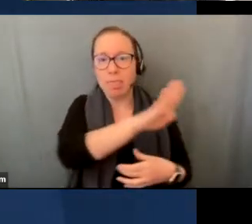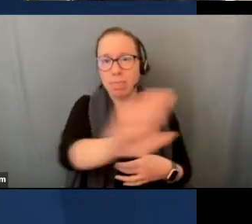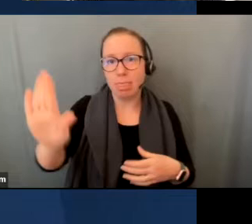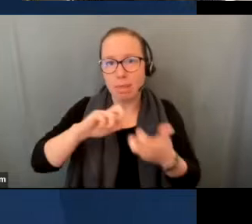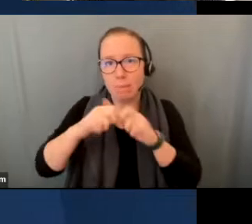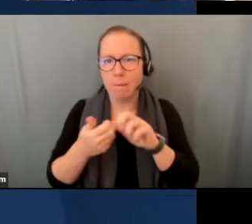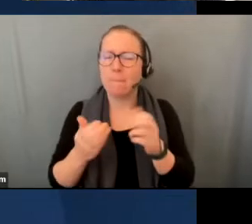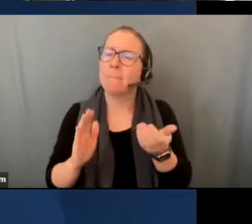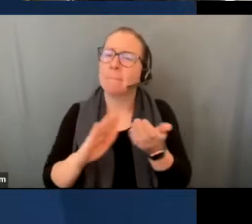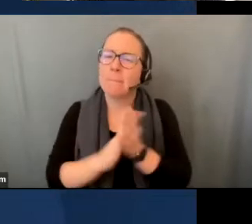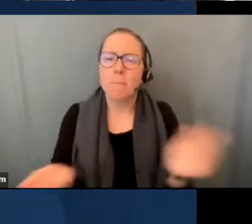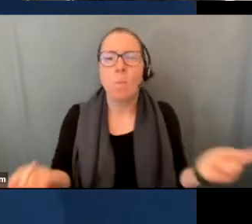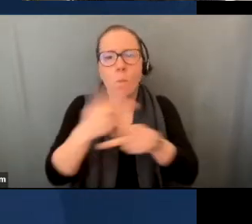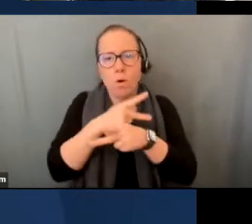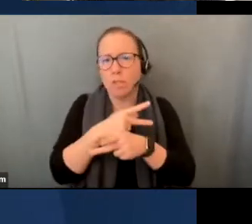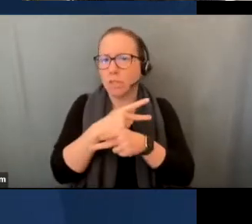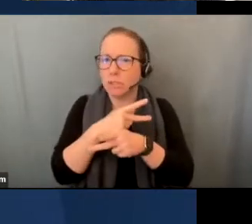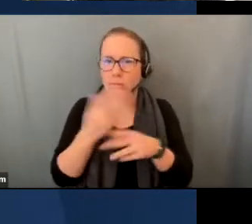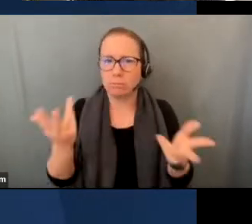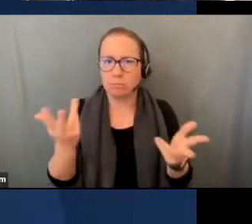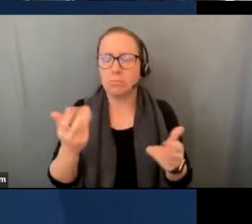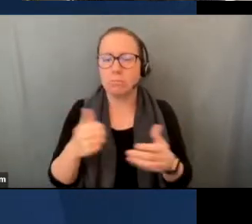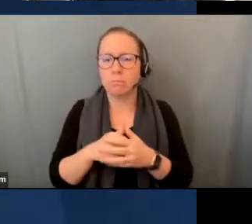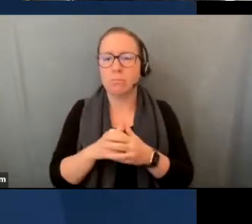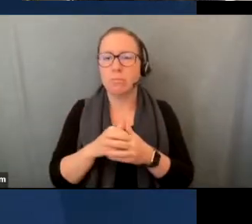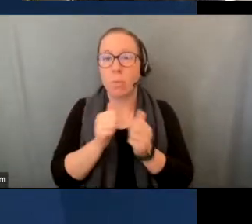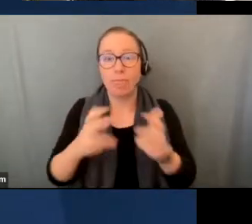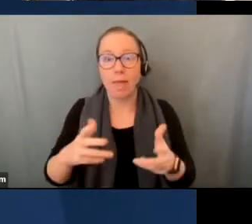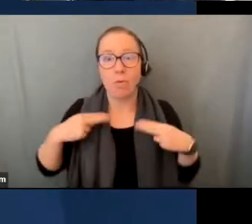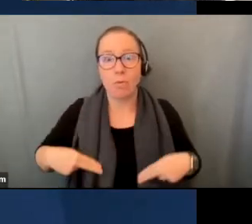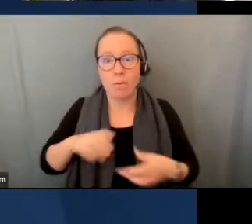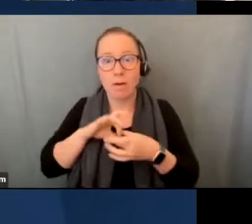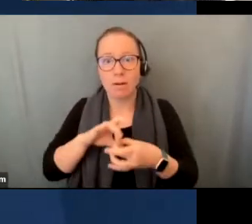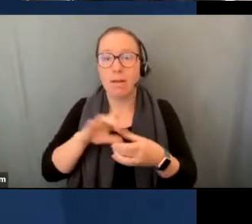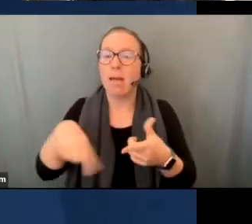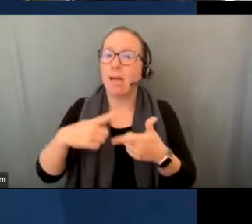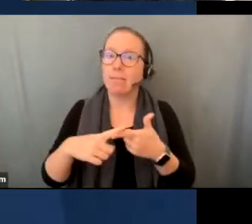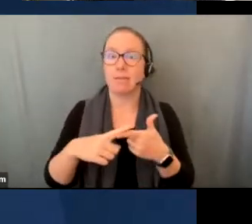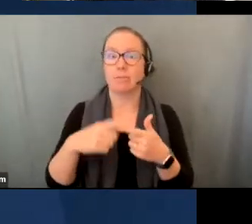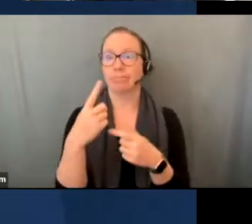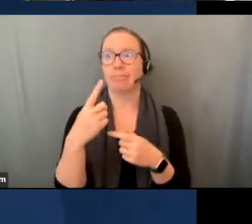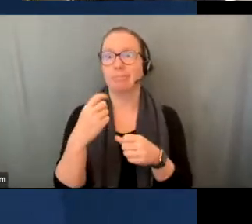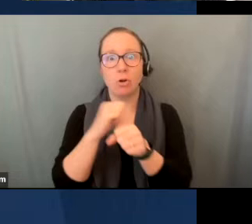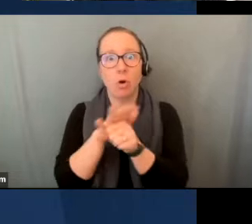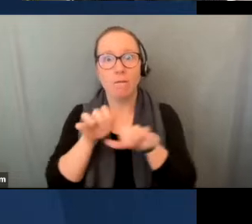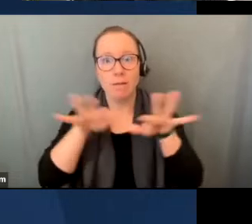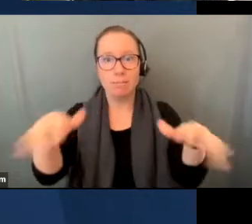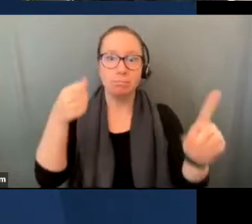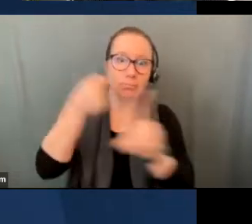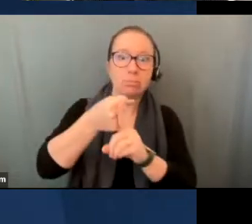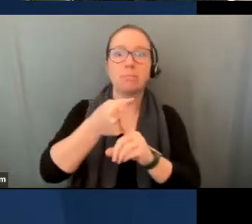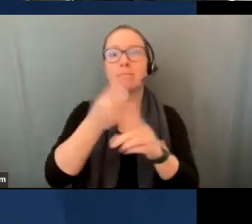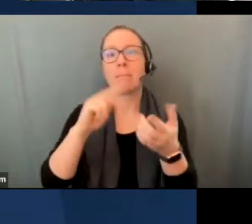isolation, and particularly have been challenged over the last 2 years of further isolation as a result of the pandemic.